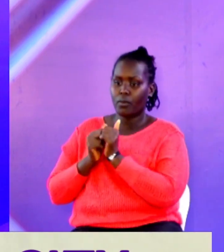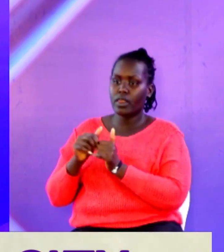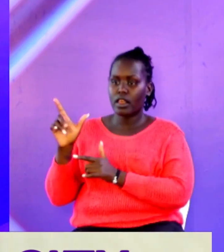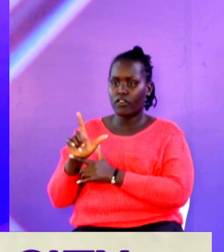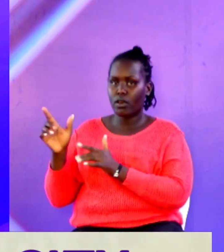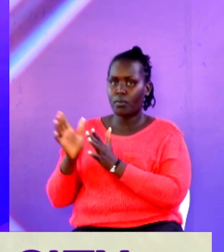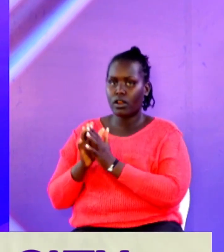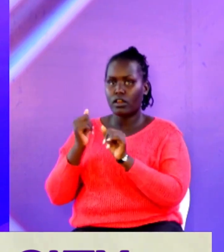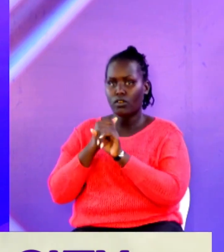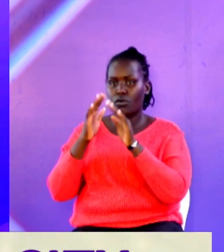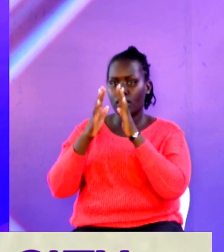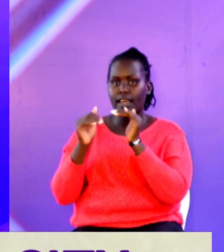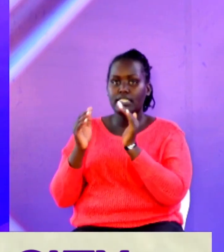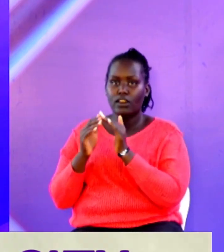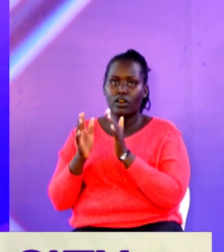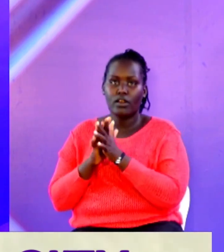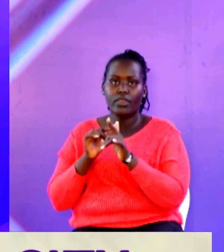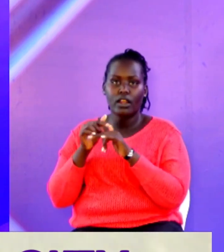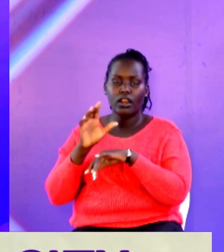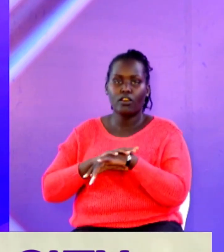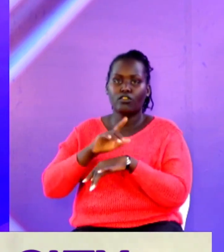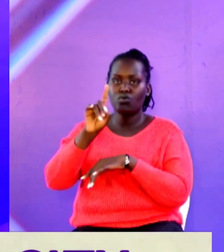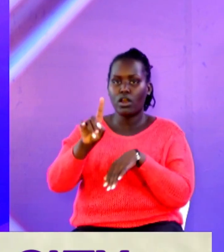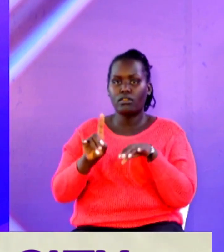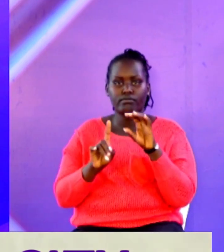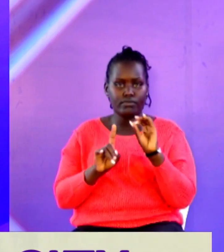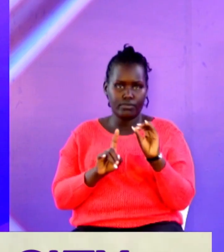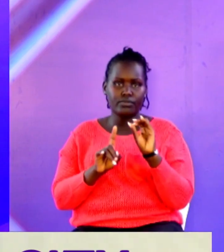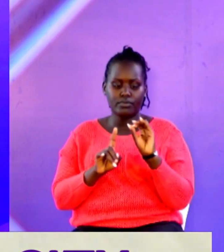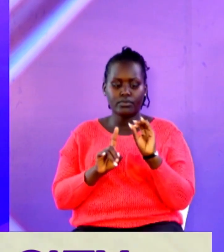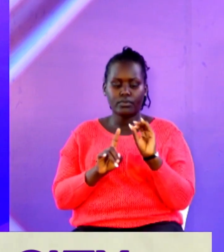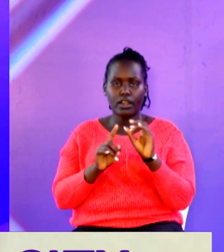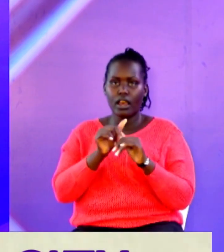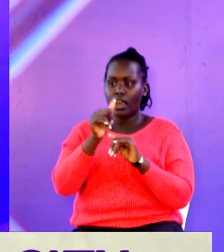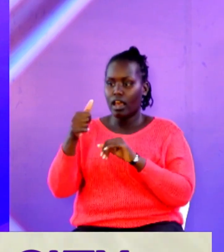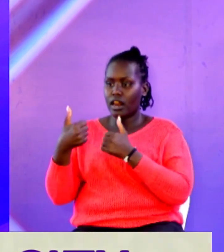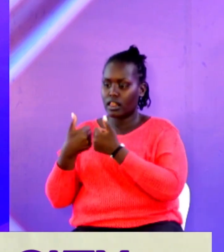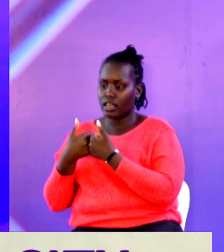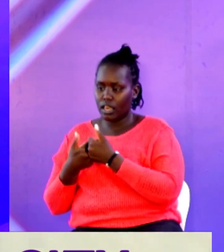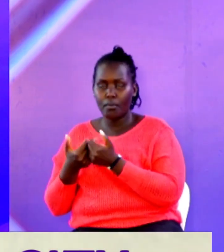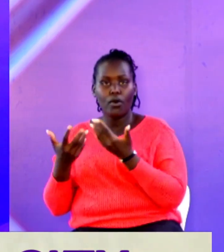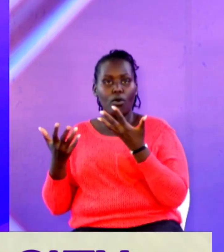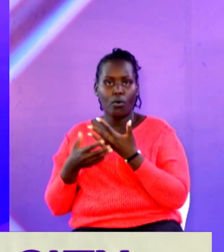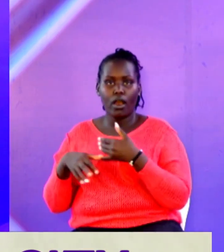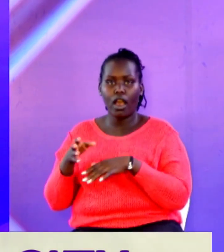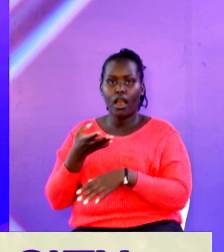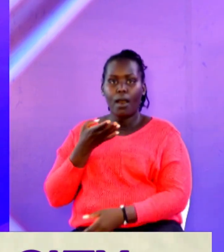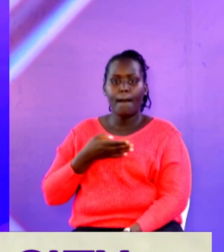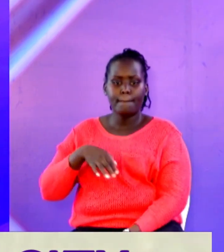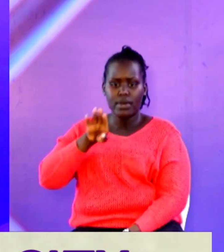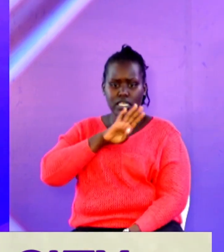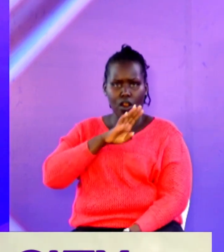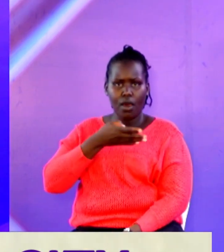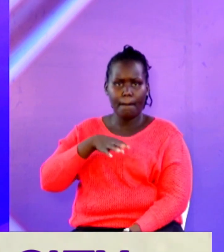played Arsenal and they were beaten 1-0. Of course, another game where Barcelona, through